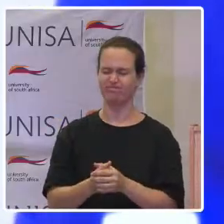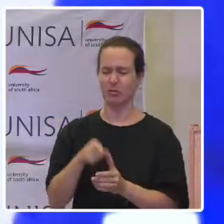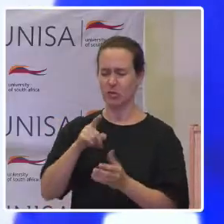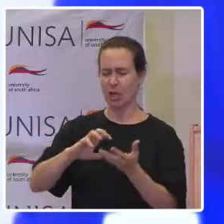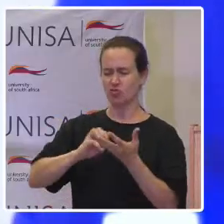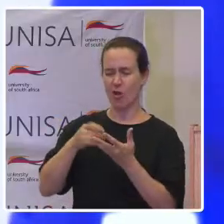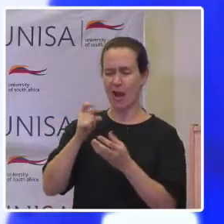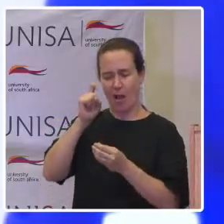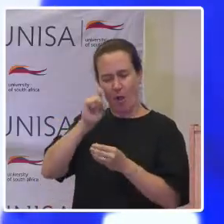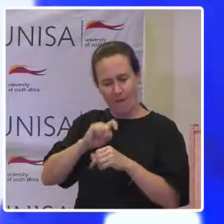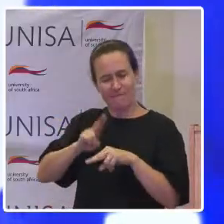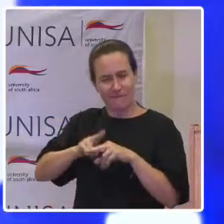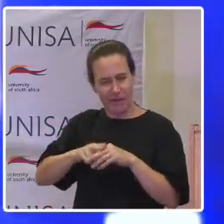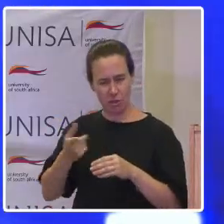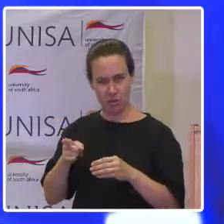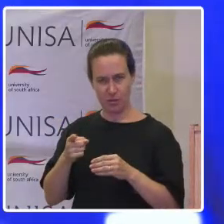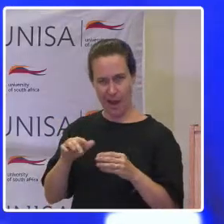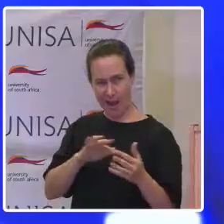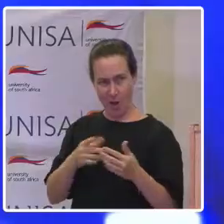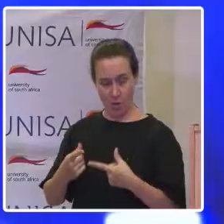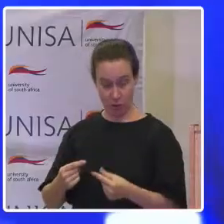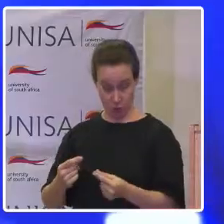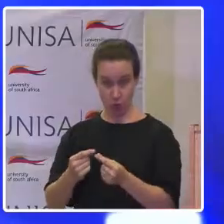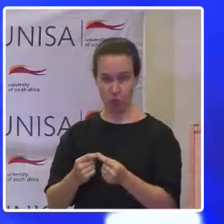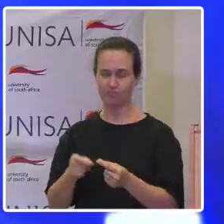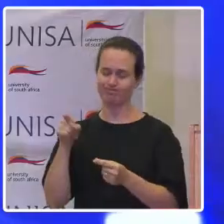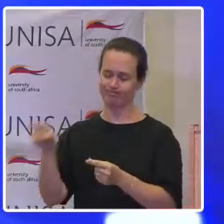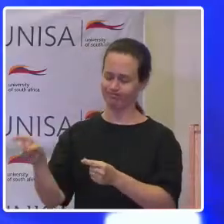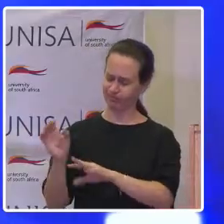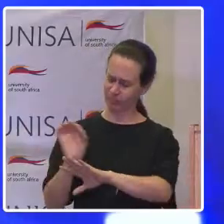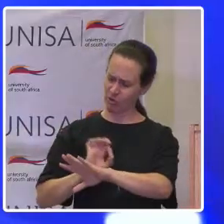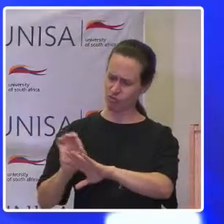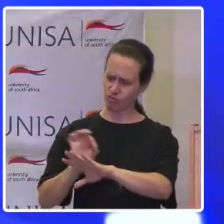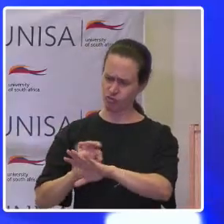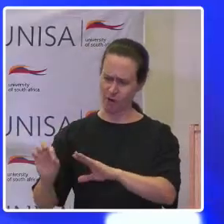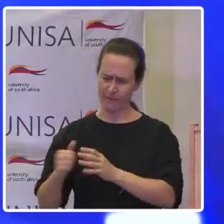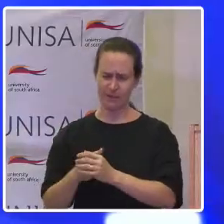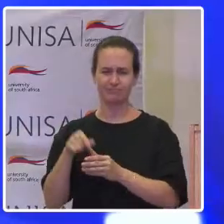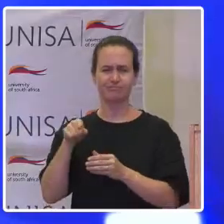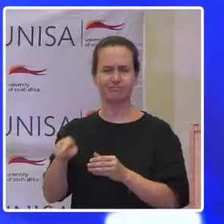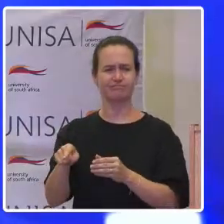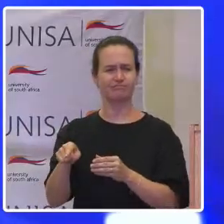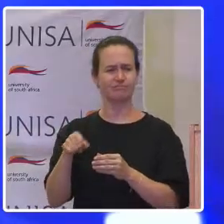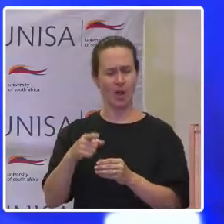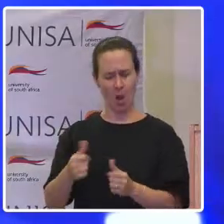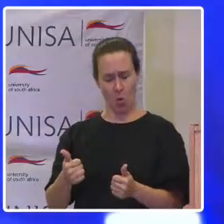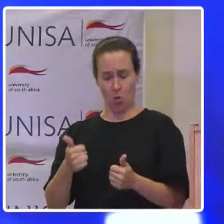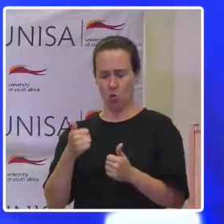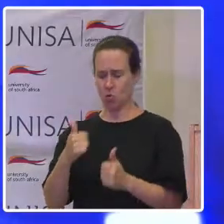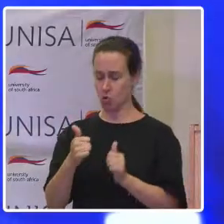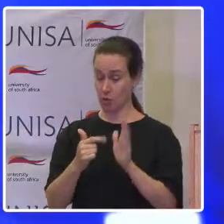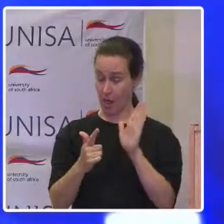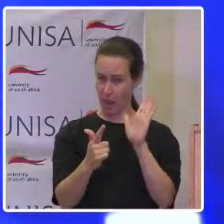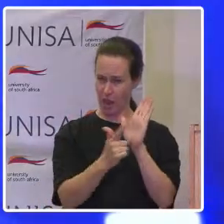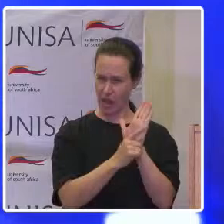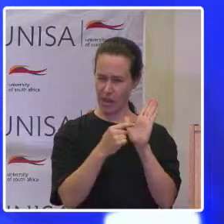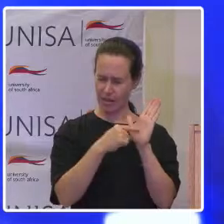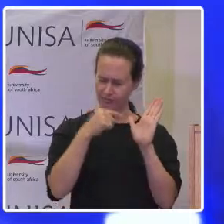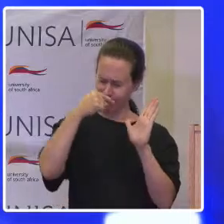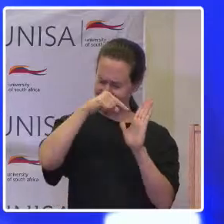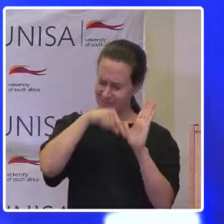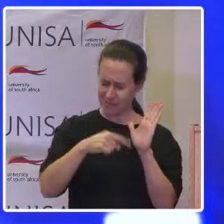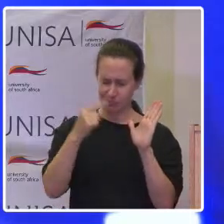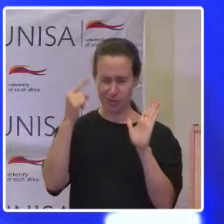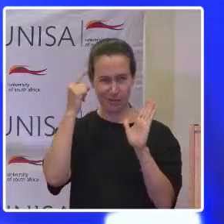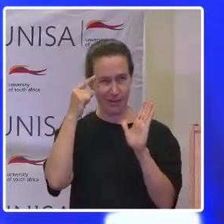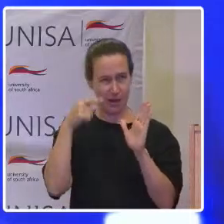from an international law perspective, and they draft a treaty, a very sound, legally thought through